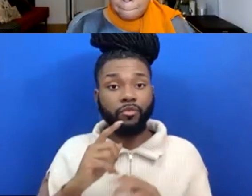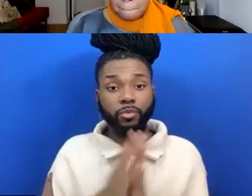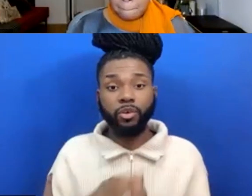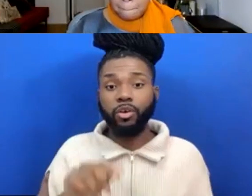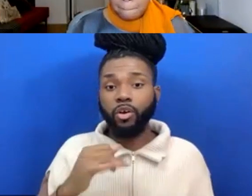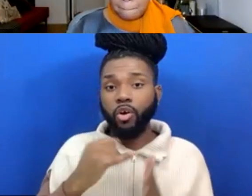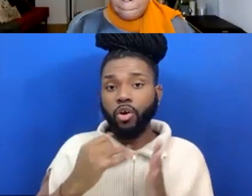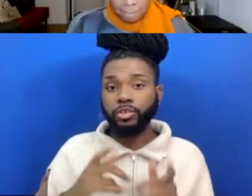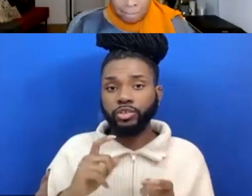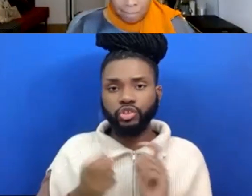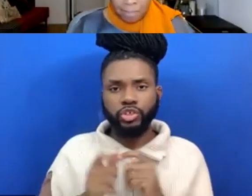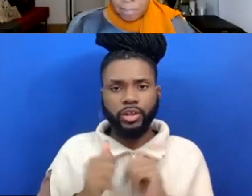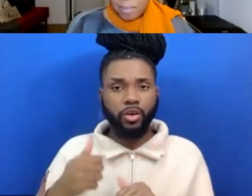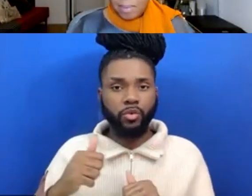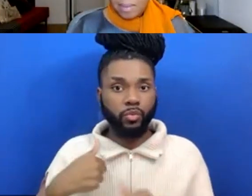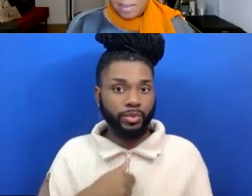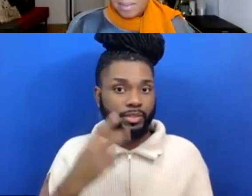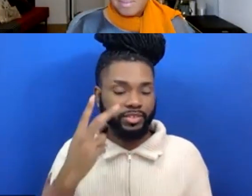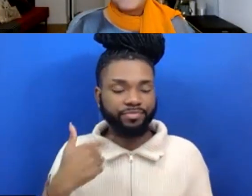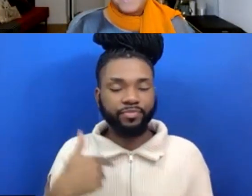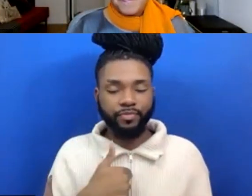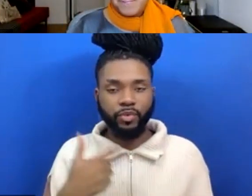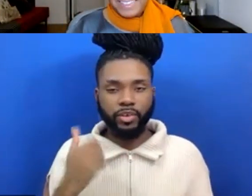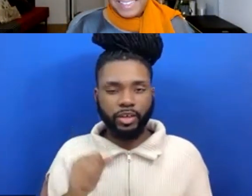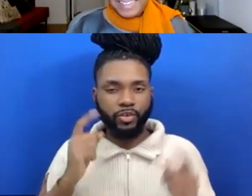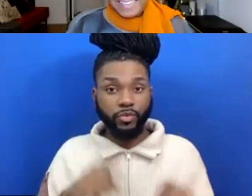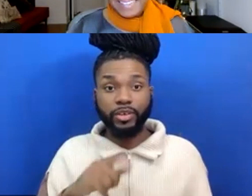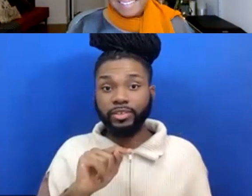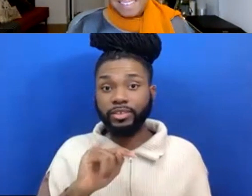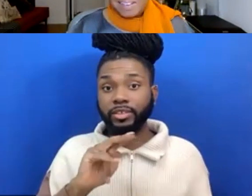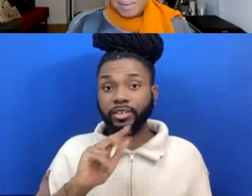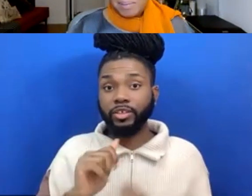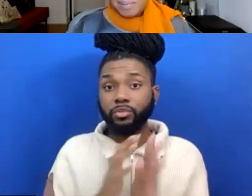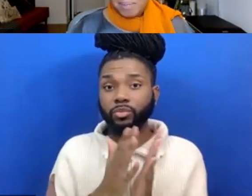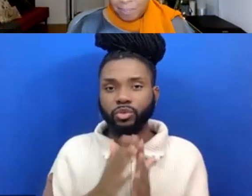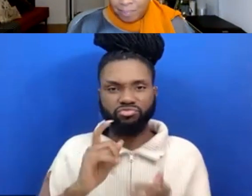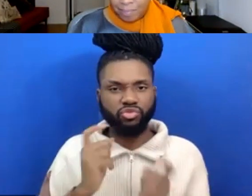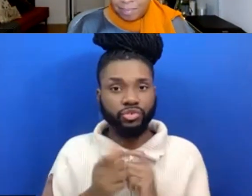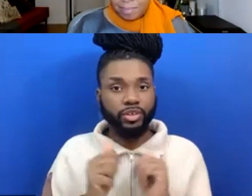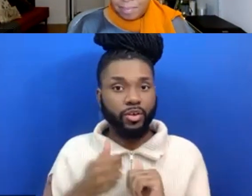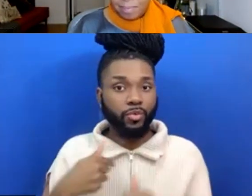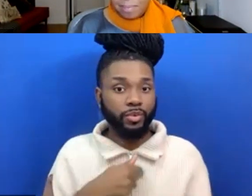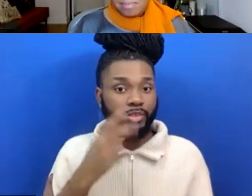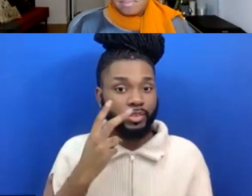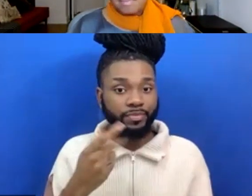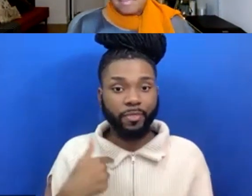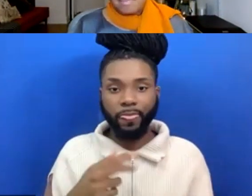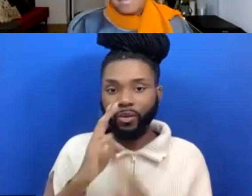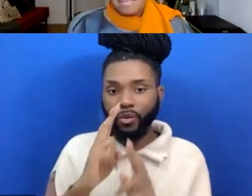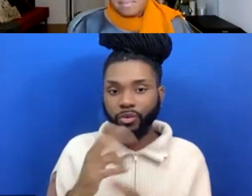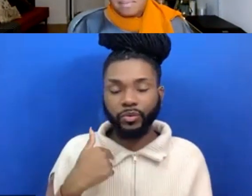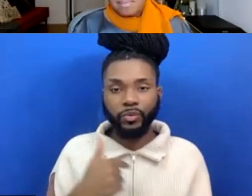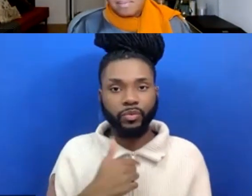See, and I think we probably all agree that Tina's book is also changing how we see. we are honored, we are